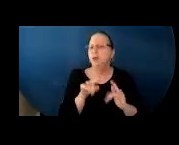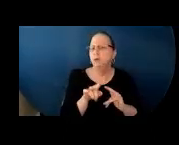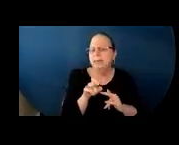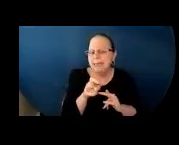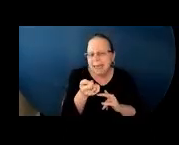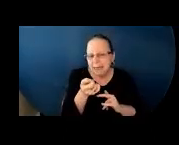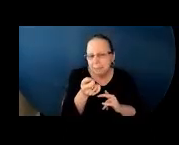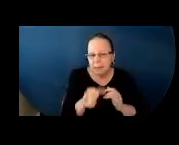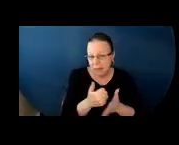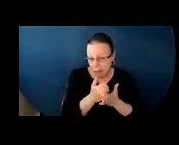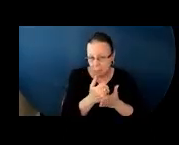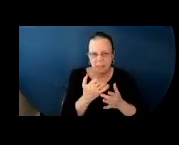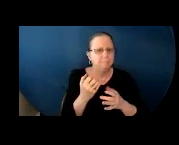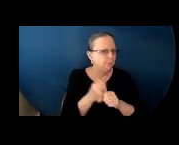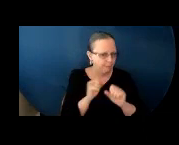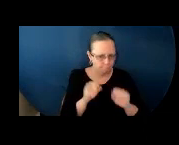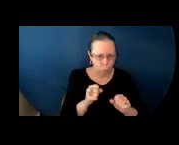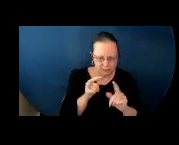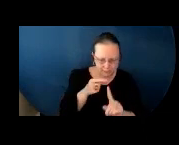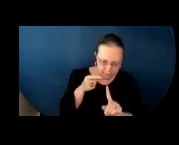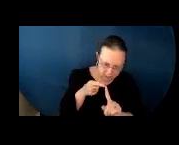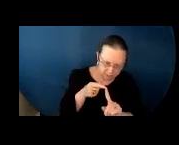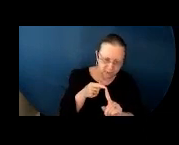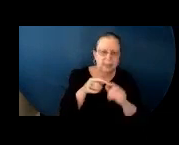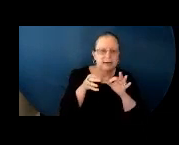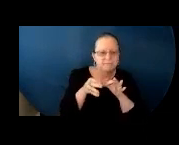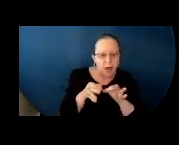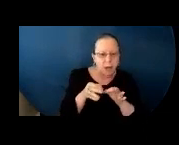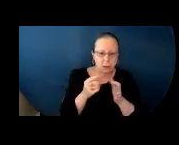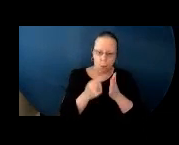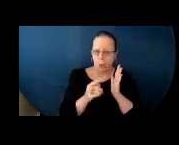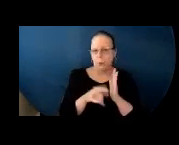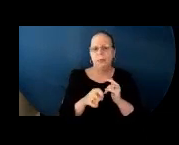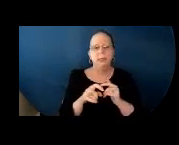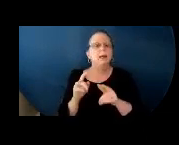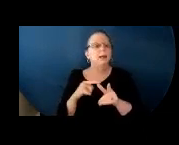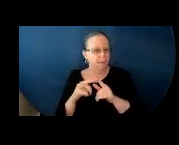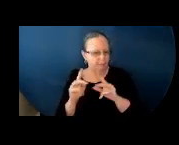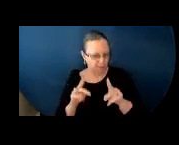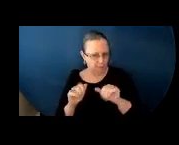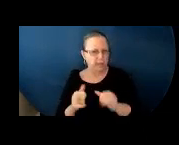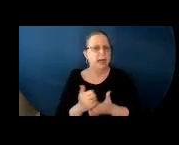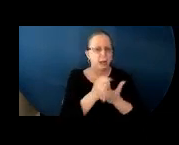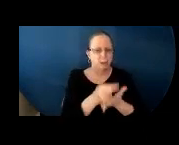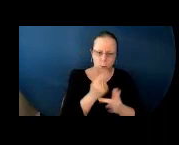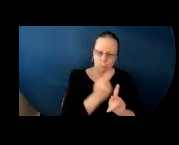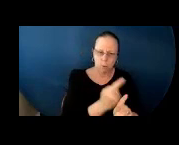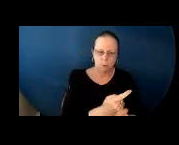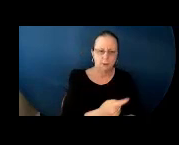And if you can more specifically define exactly what you need, then people can help you appropriately. Next slide.